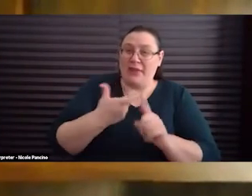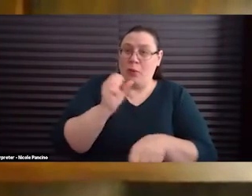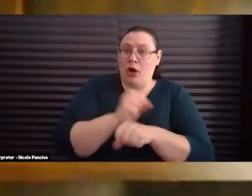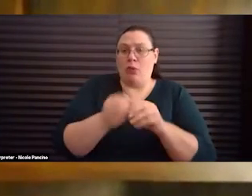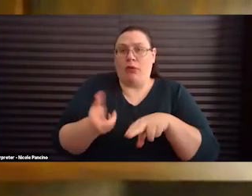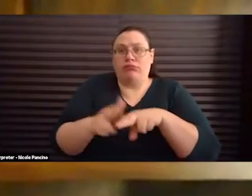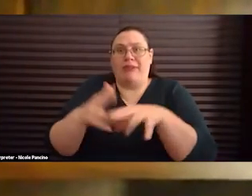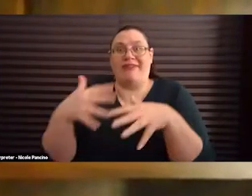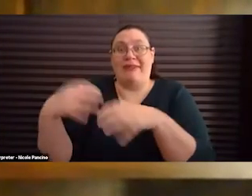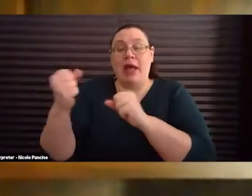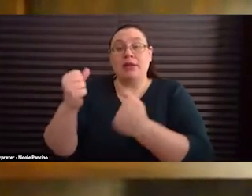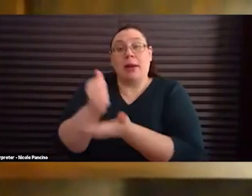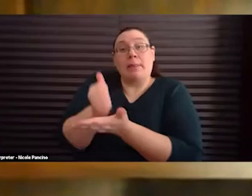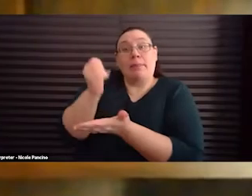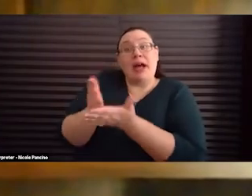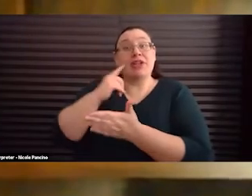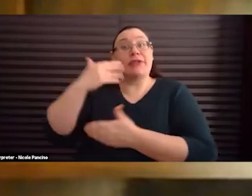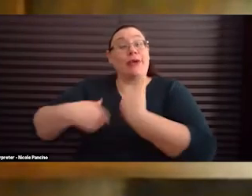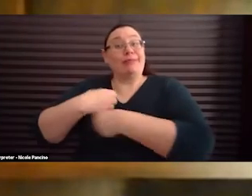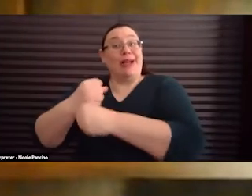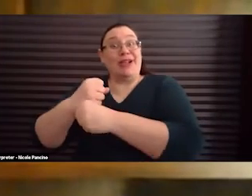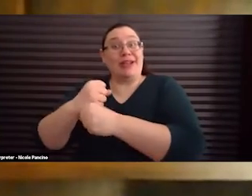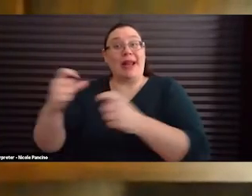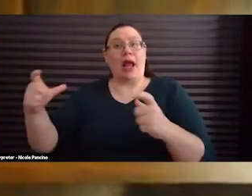Budgets for productions have gotten smaller. So what does